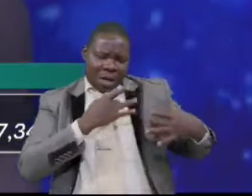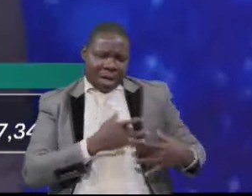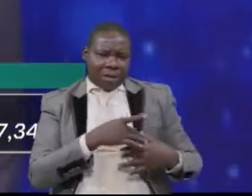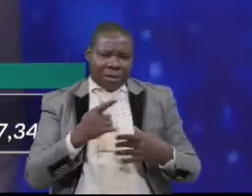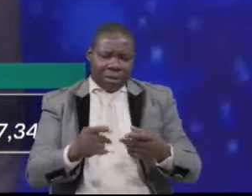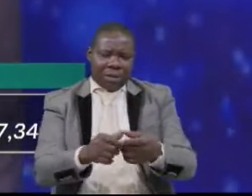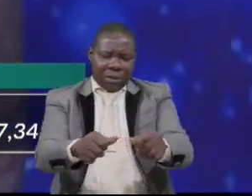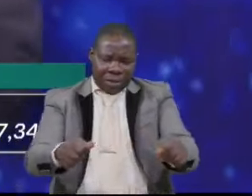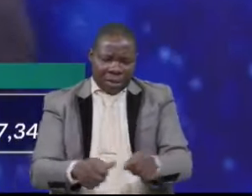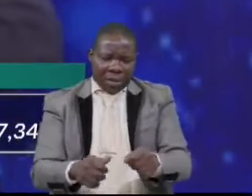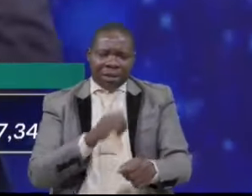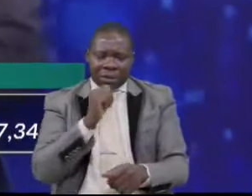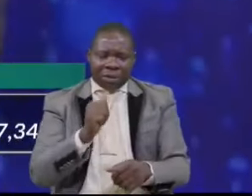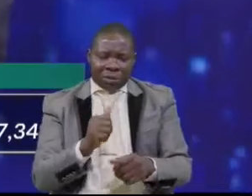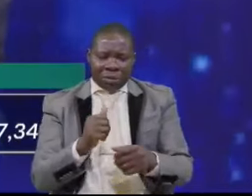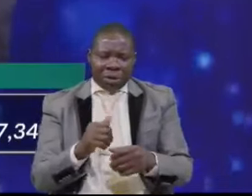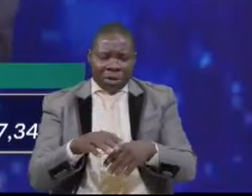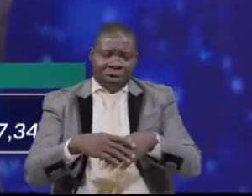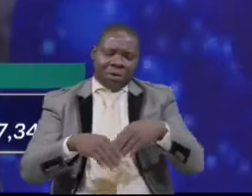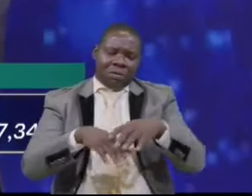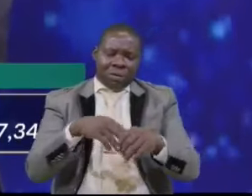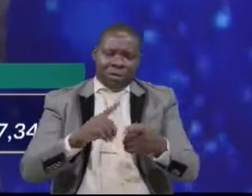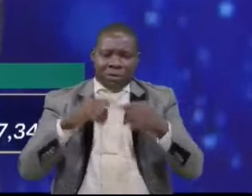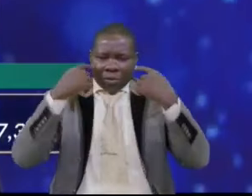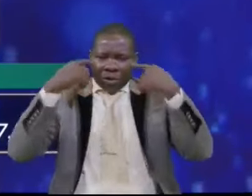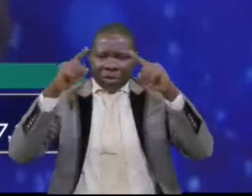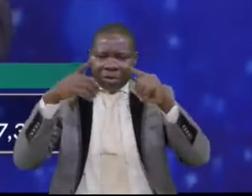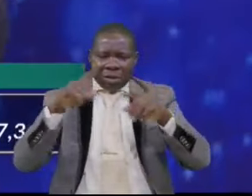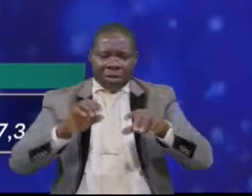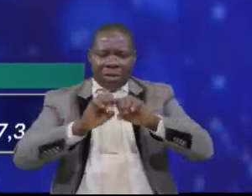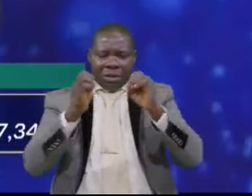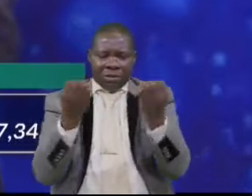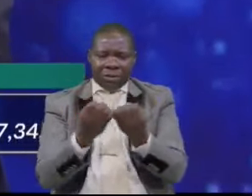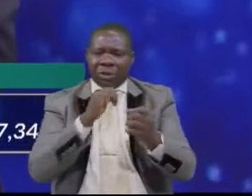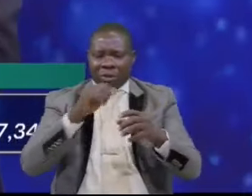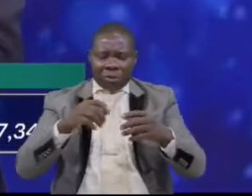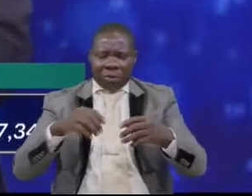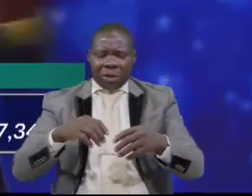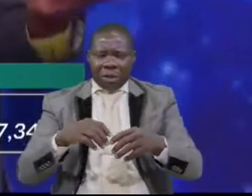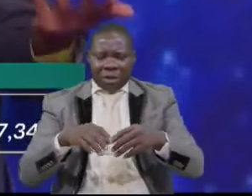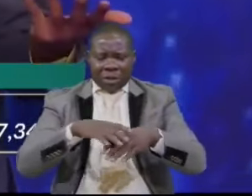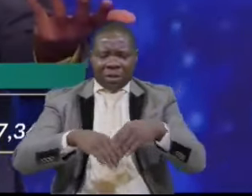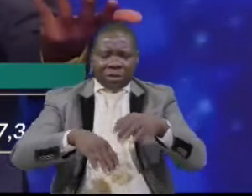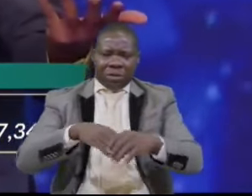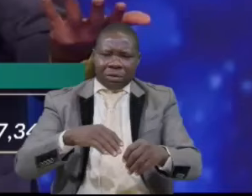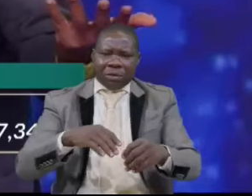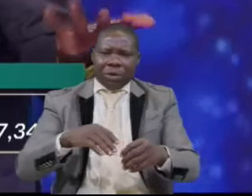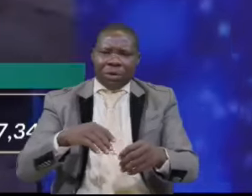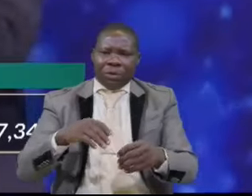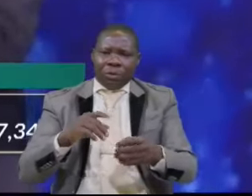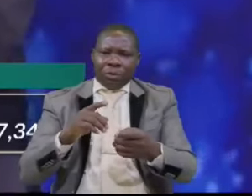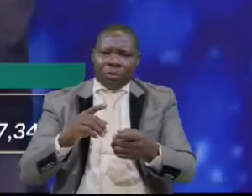to excelling. The environment was not conducive to God helping